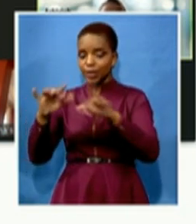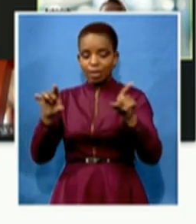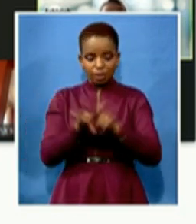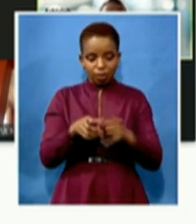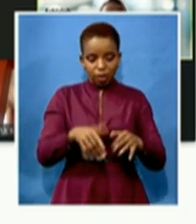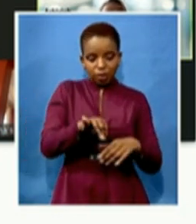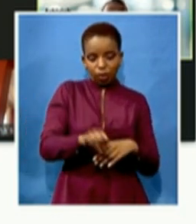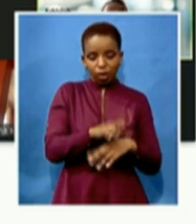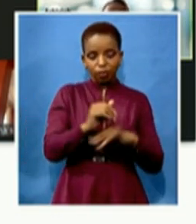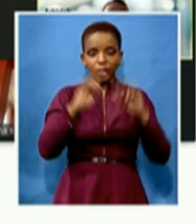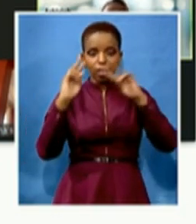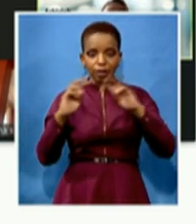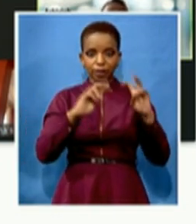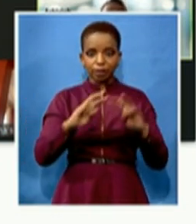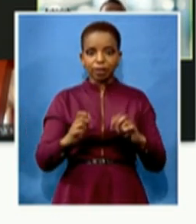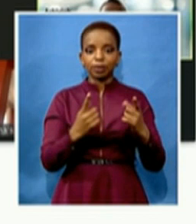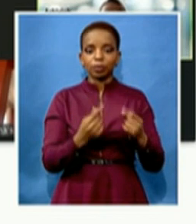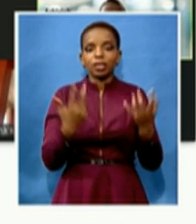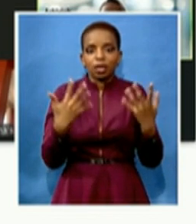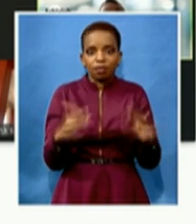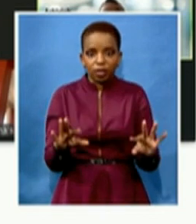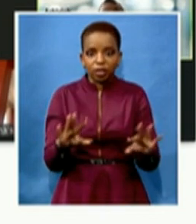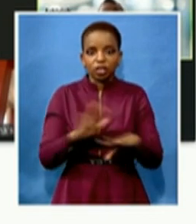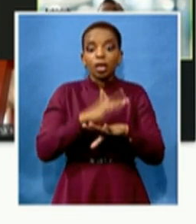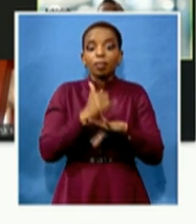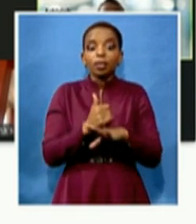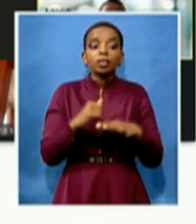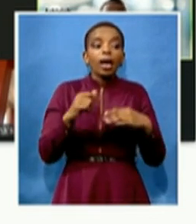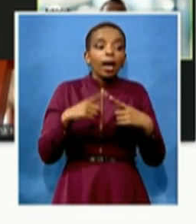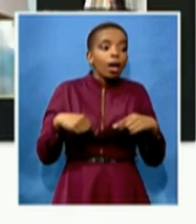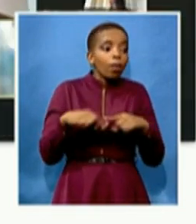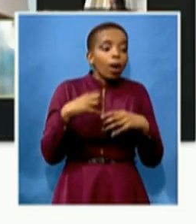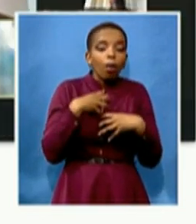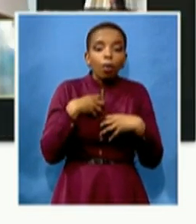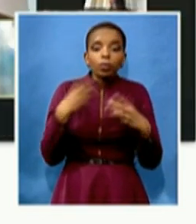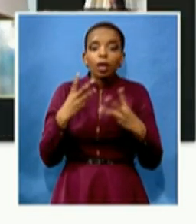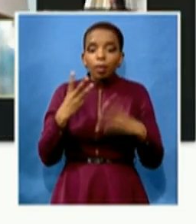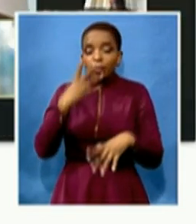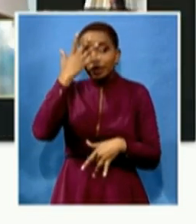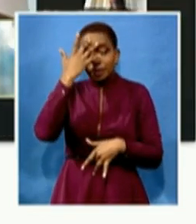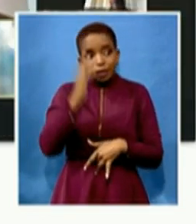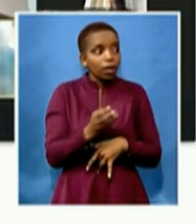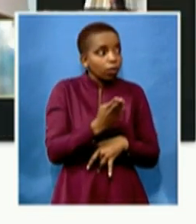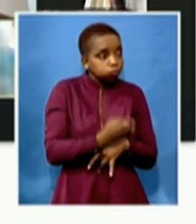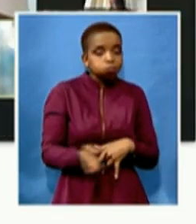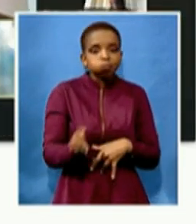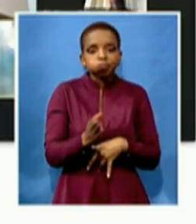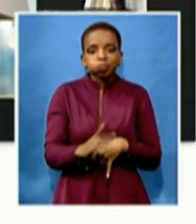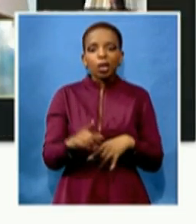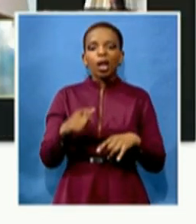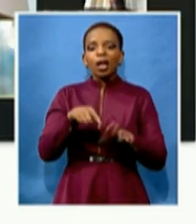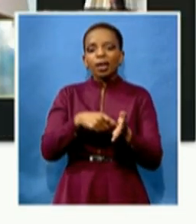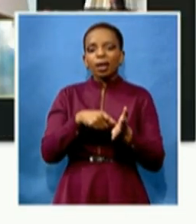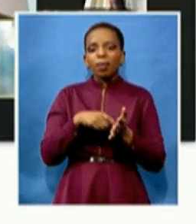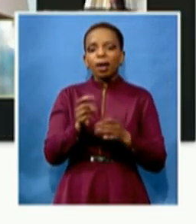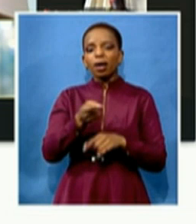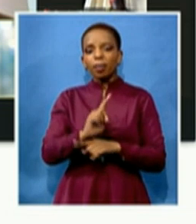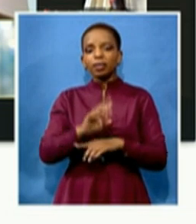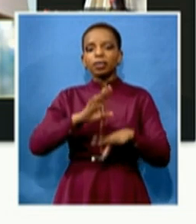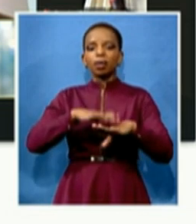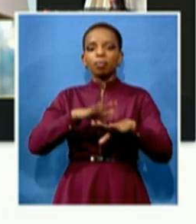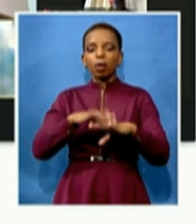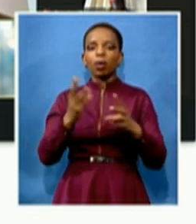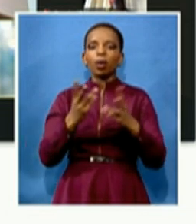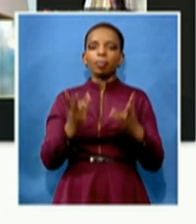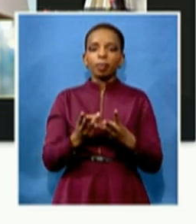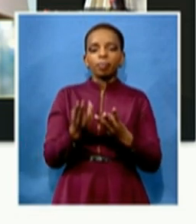that older people and people with comorbidities do require more hospitalization or a higher level thereof, as well as we